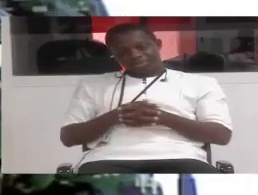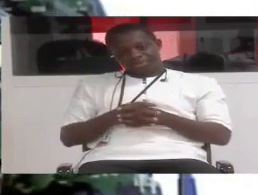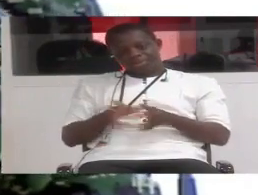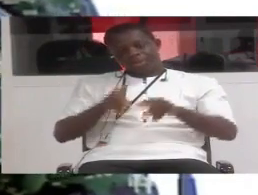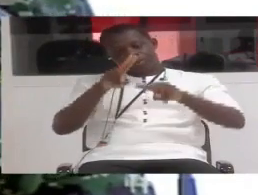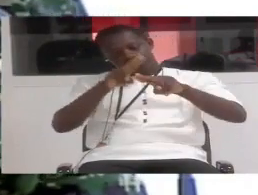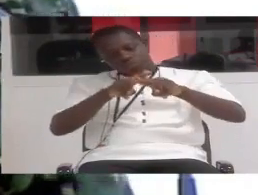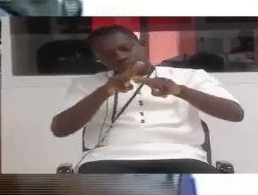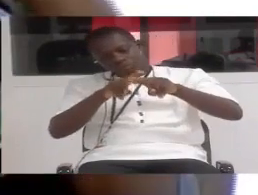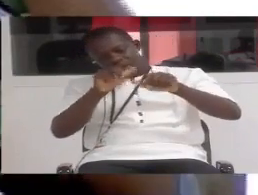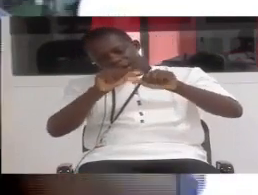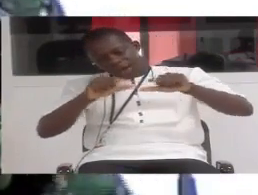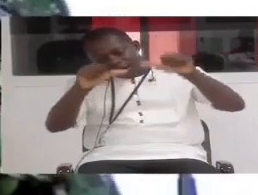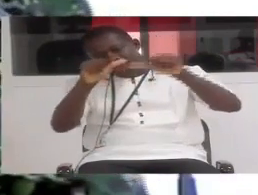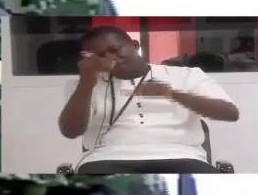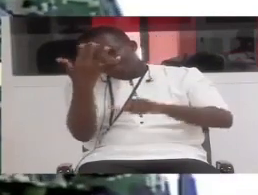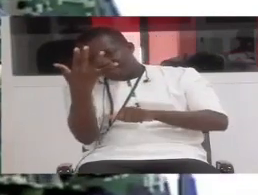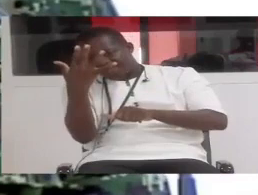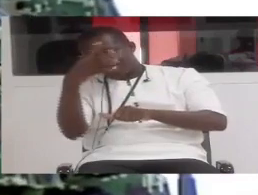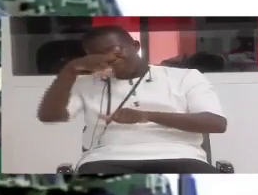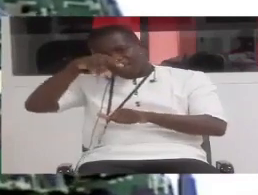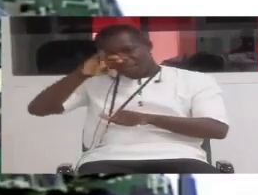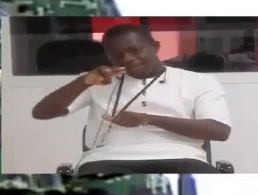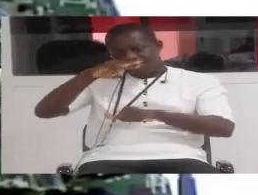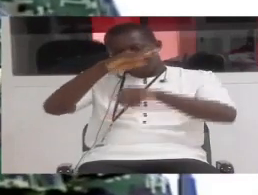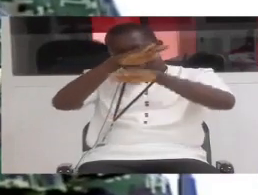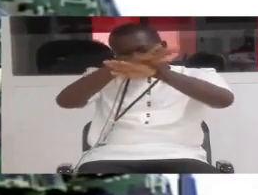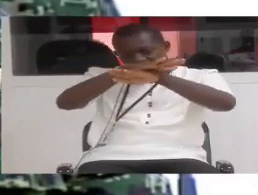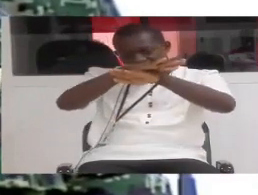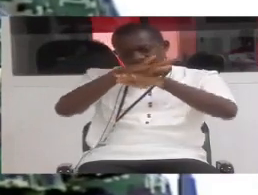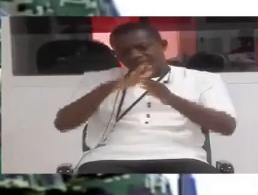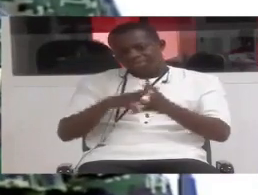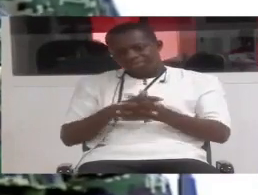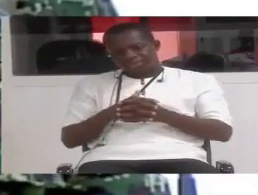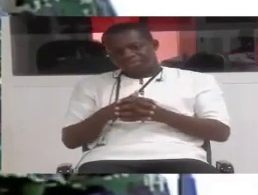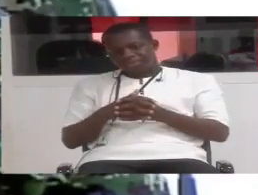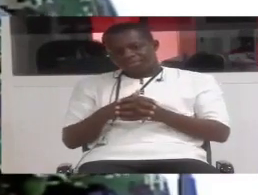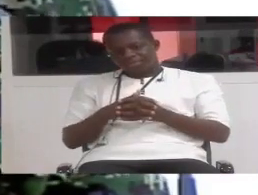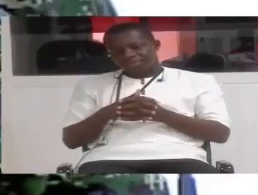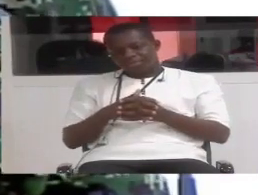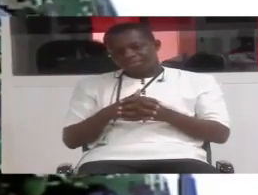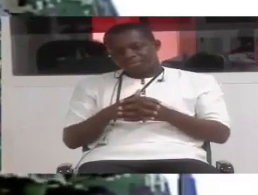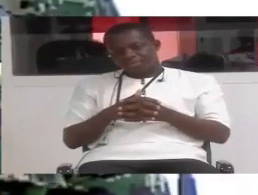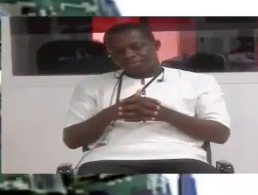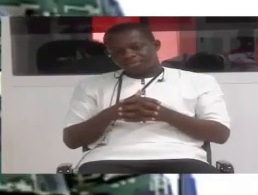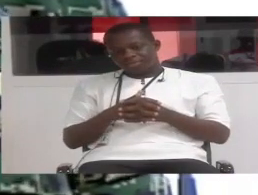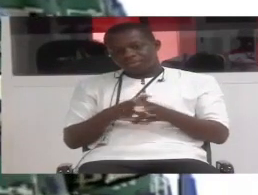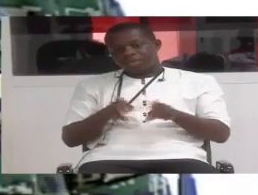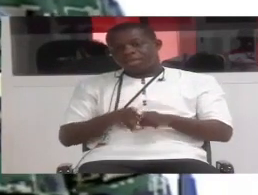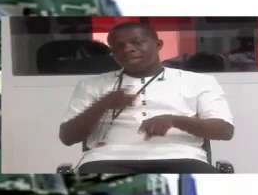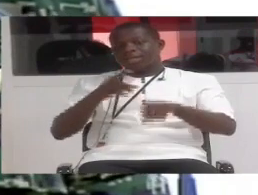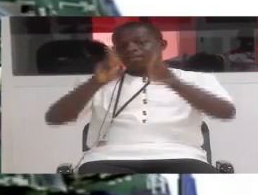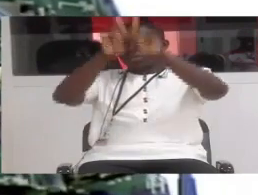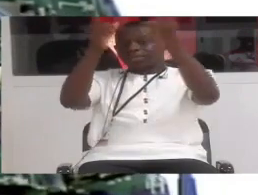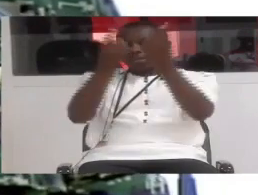Ñu tok be bori 5 o'clock ci ngon. We sat until around 5 in the evening. Kila General